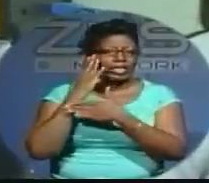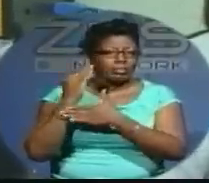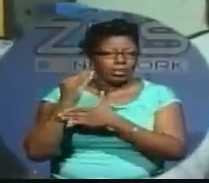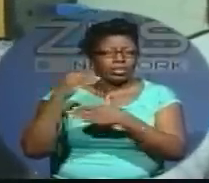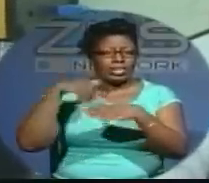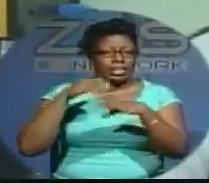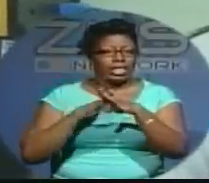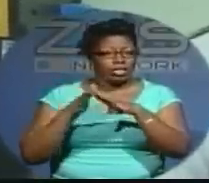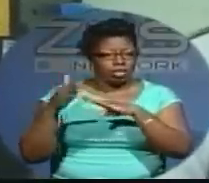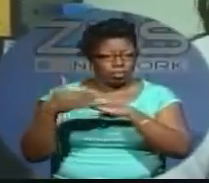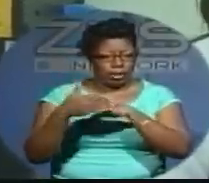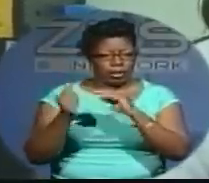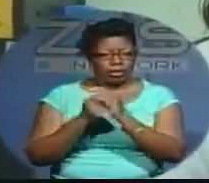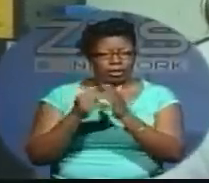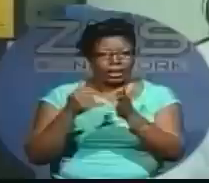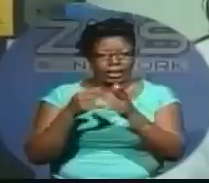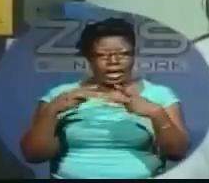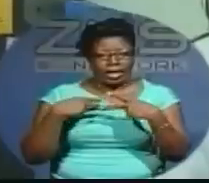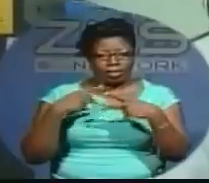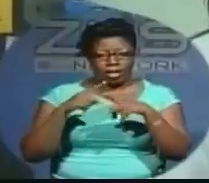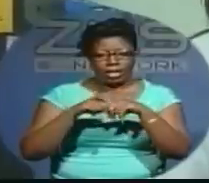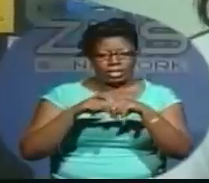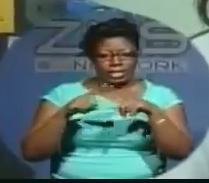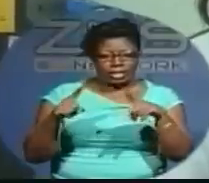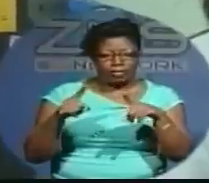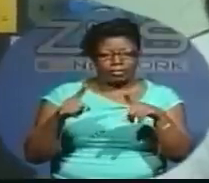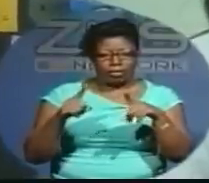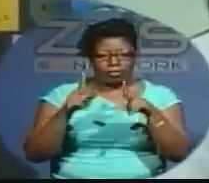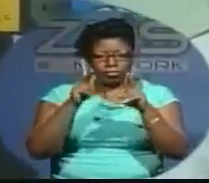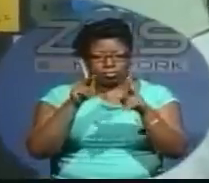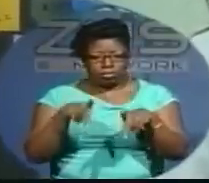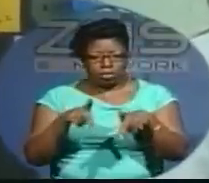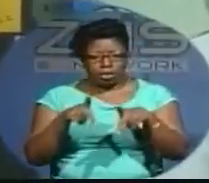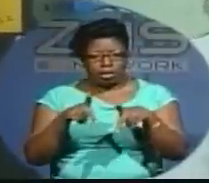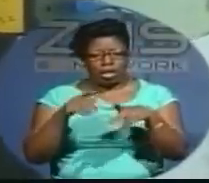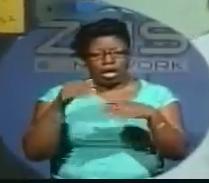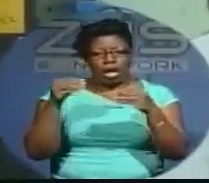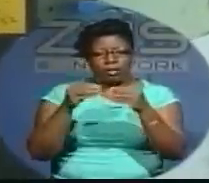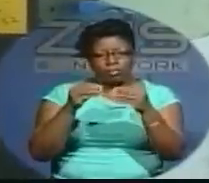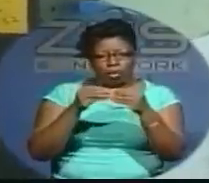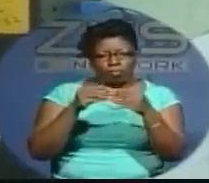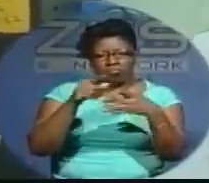Jamaica. It has a different clientele, and you get more interaction with more patients.